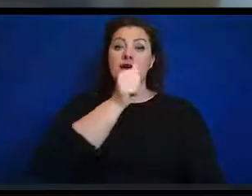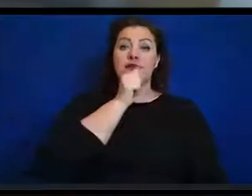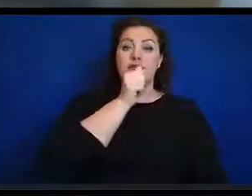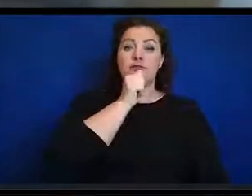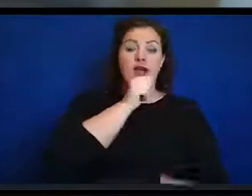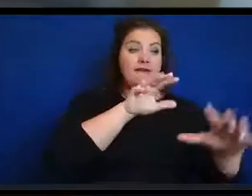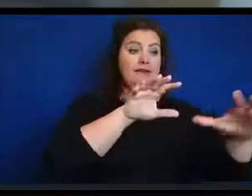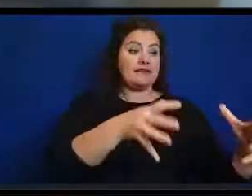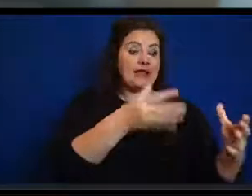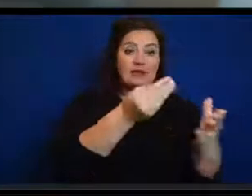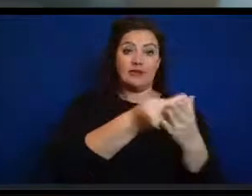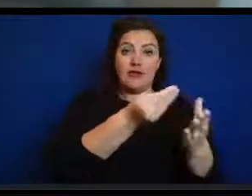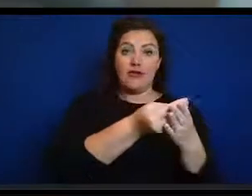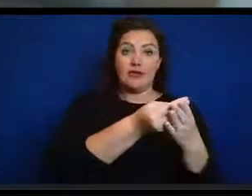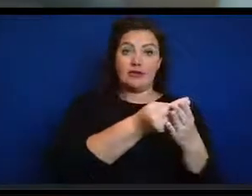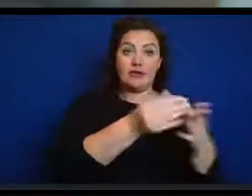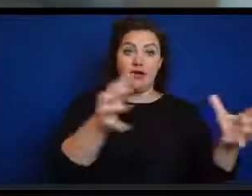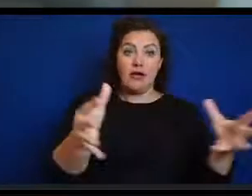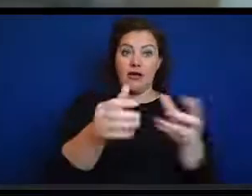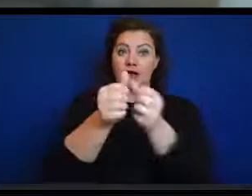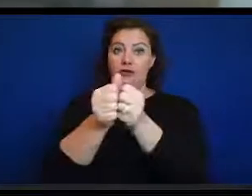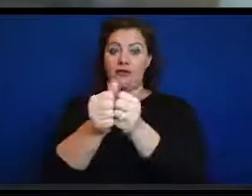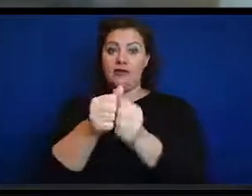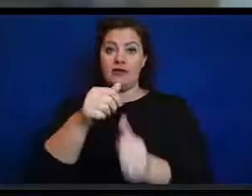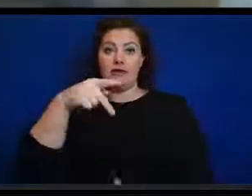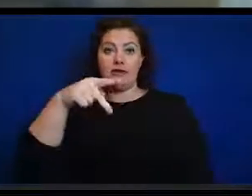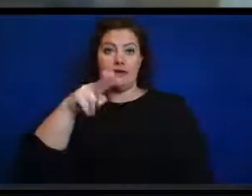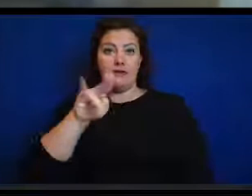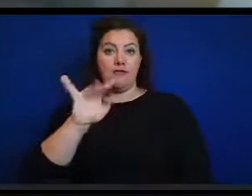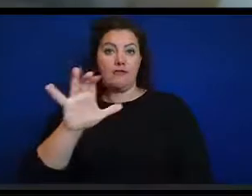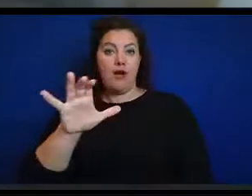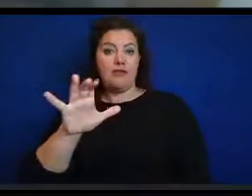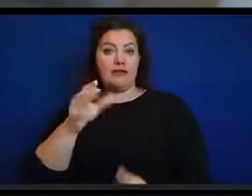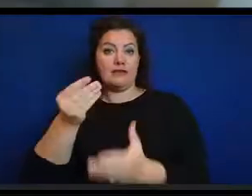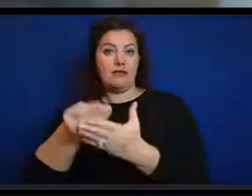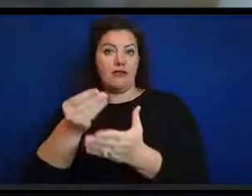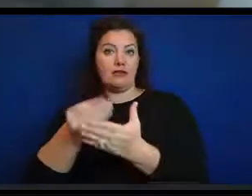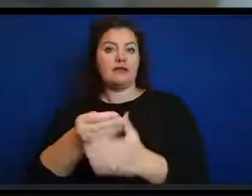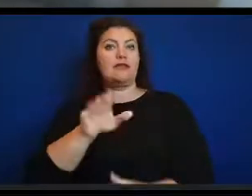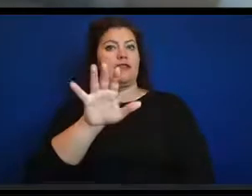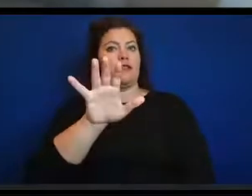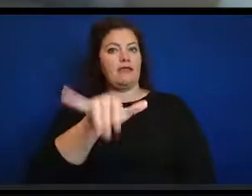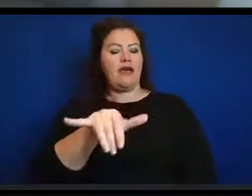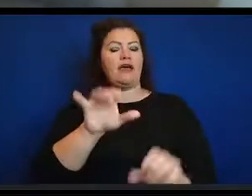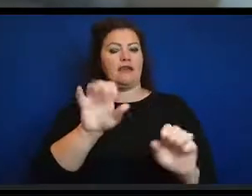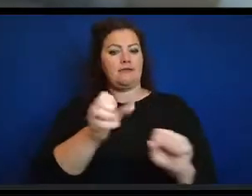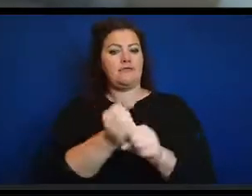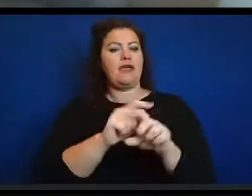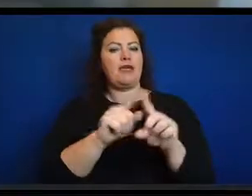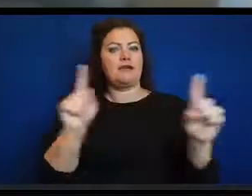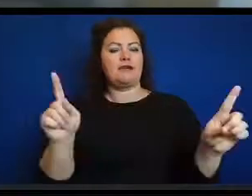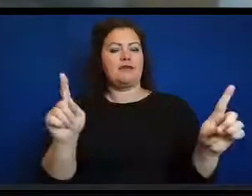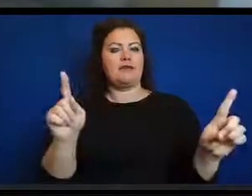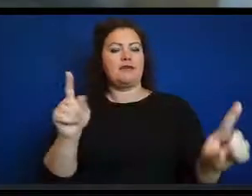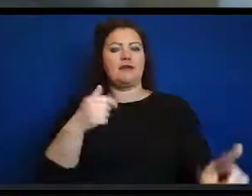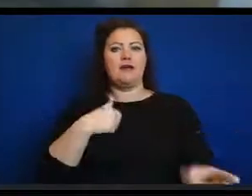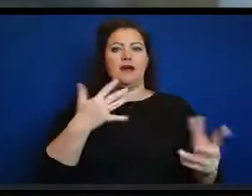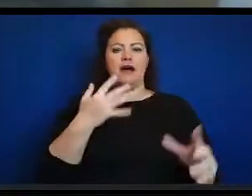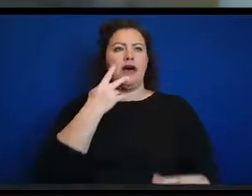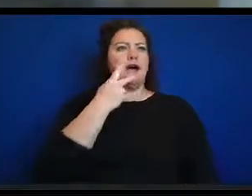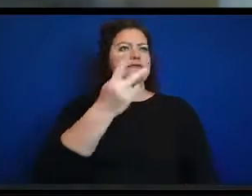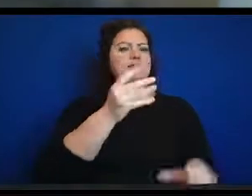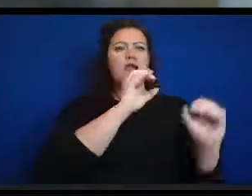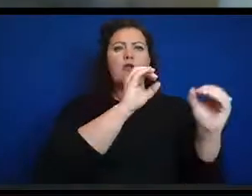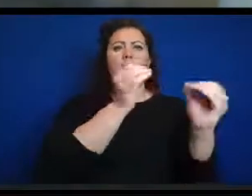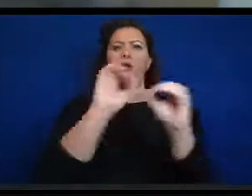coupled with the public sector dollars makes a difference. I've seen from organizations that come